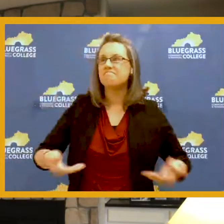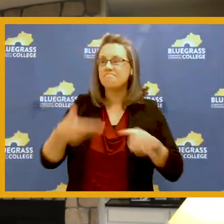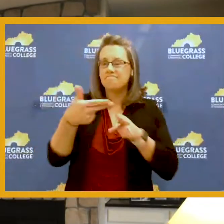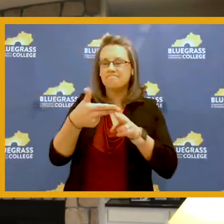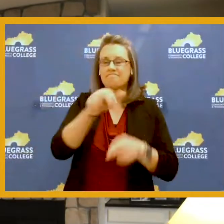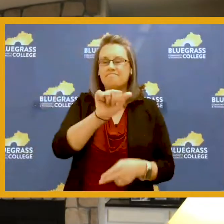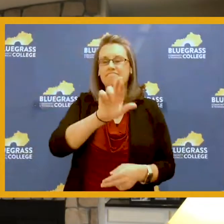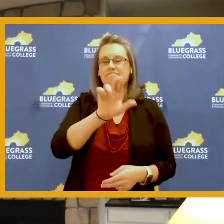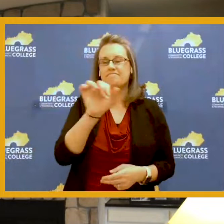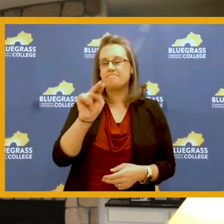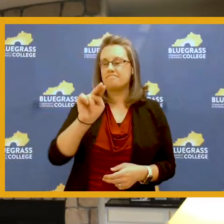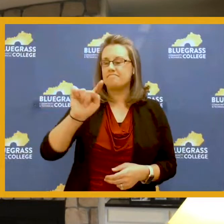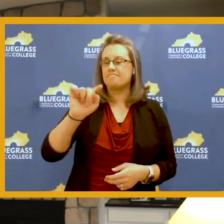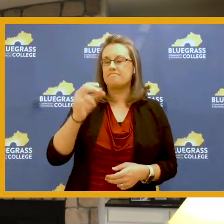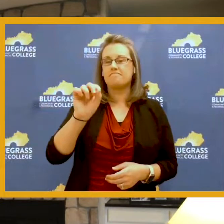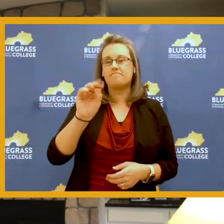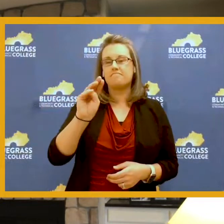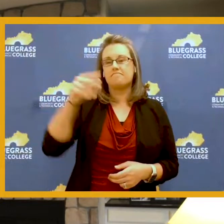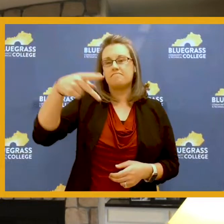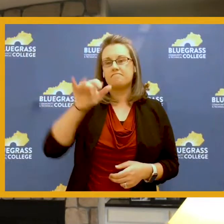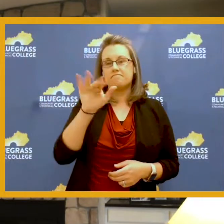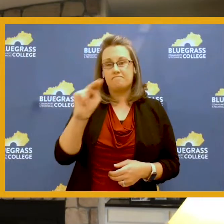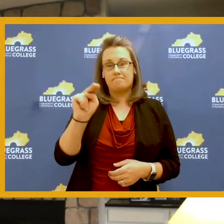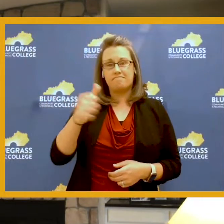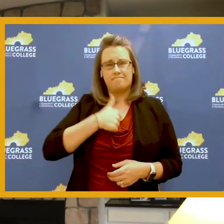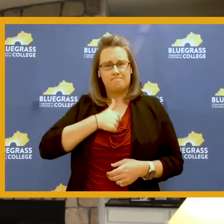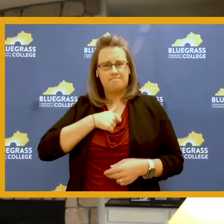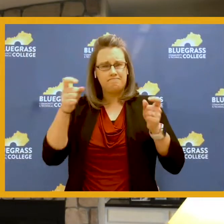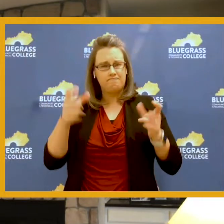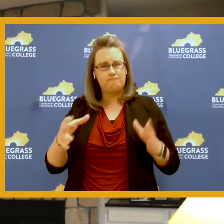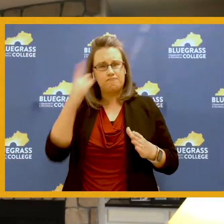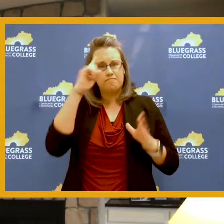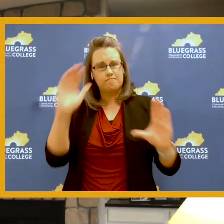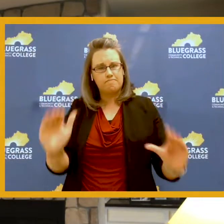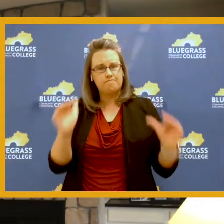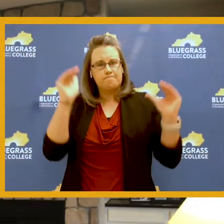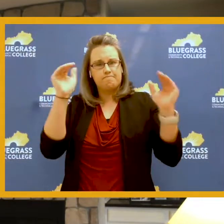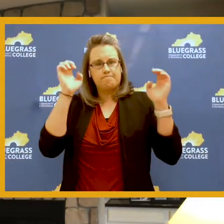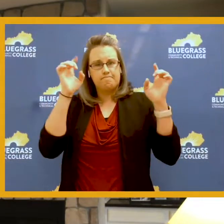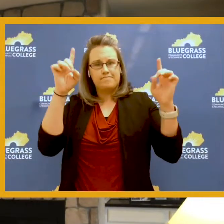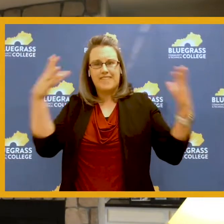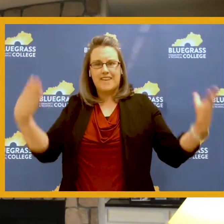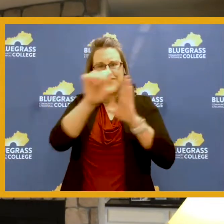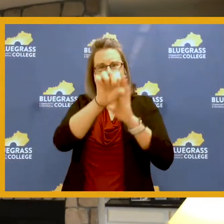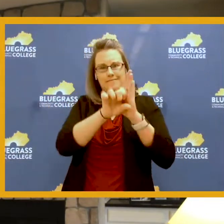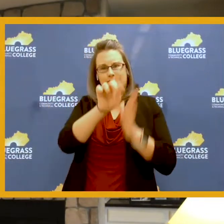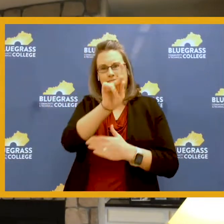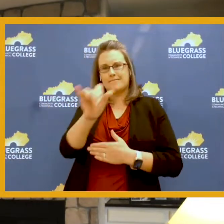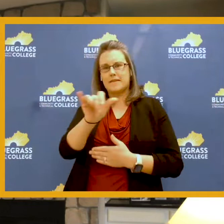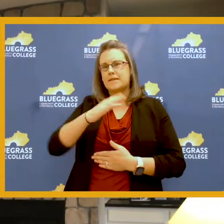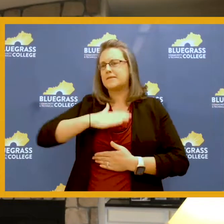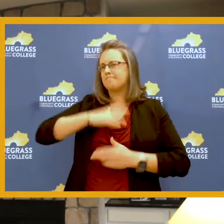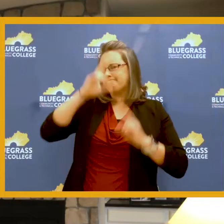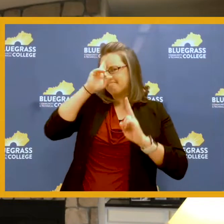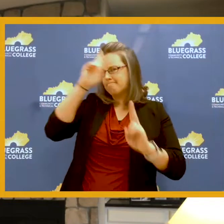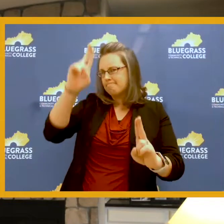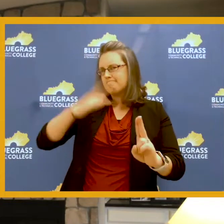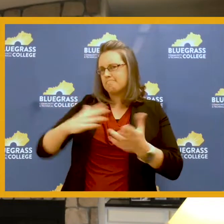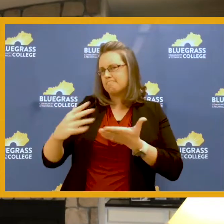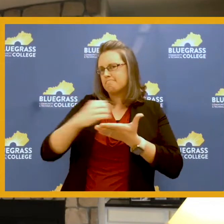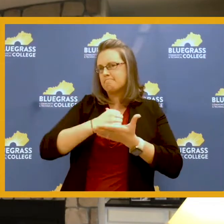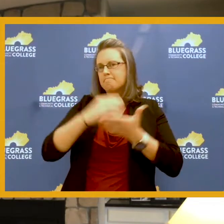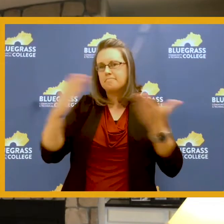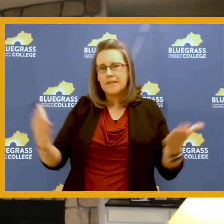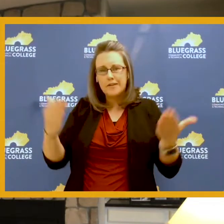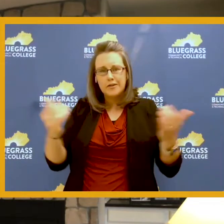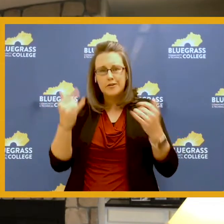Hello, my name is Aaron Thompson, and I'm the head of public higher education here in our great state of Kentucky. It is my great honor and privilege